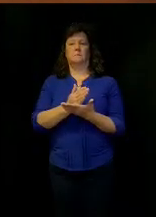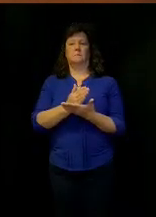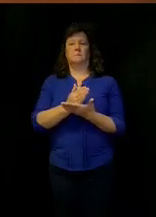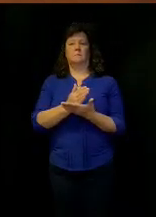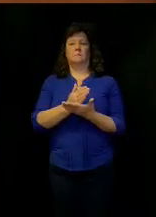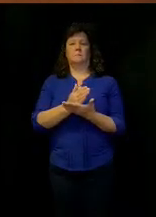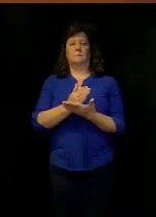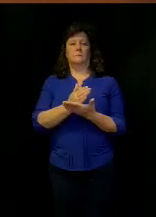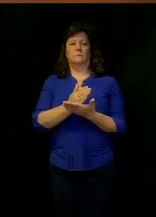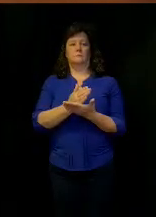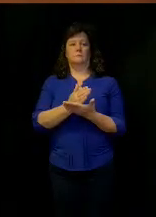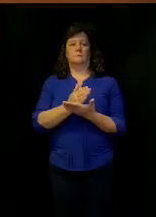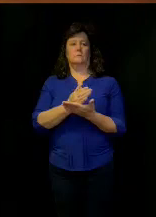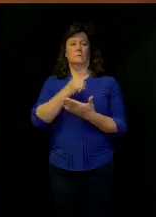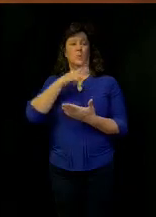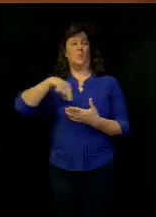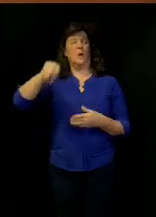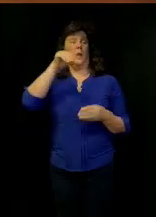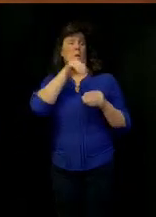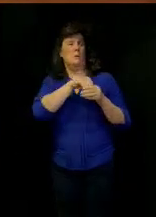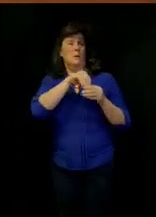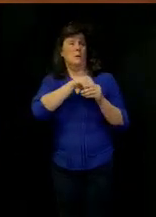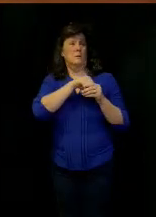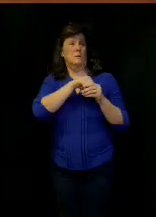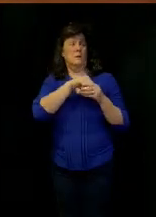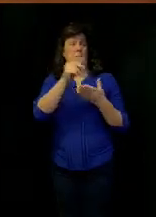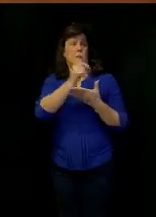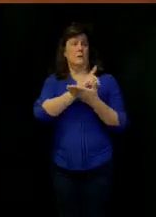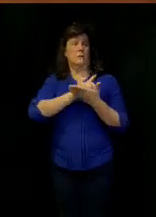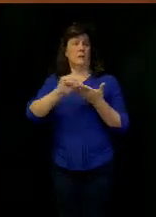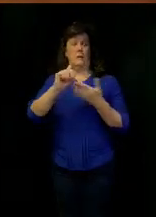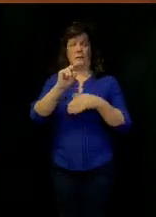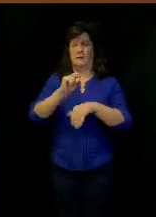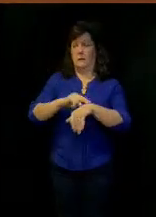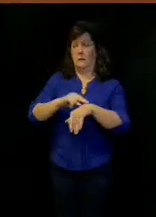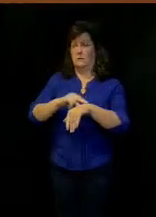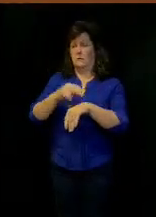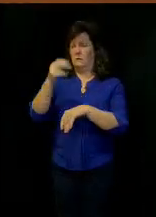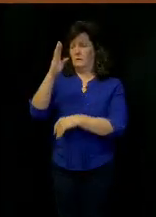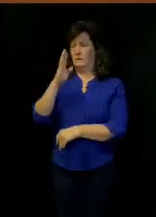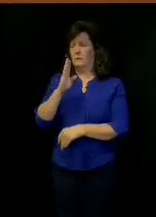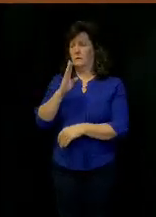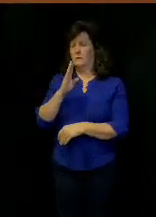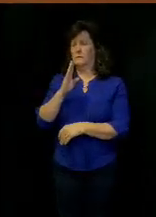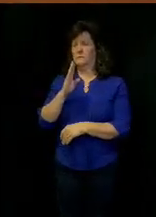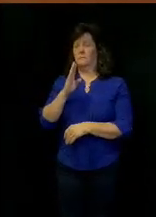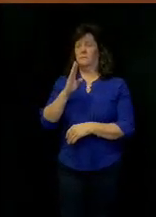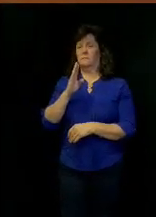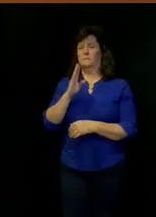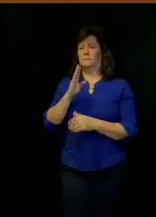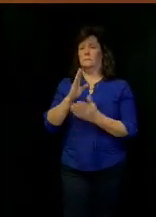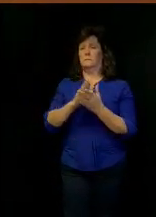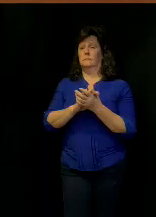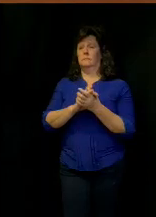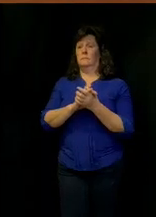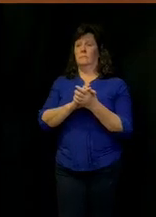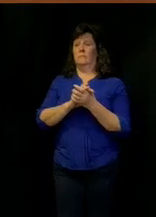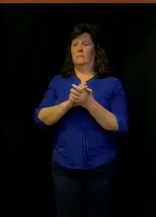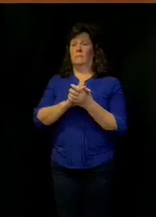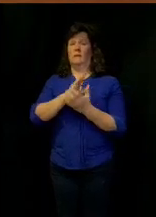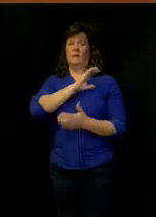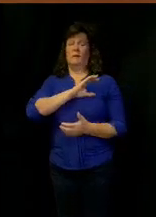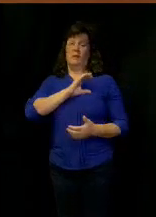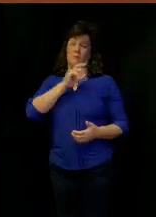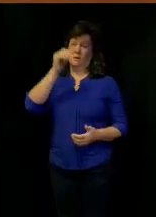You are a partaker of the divine nature. The characteristics